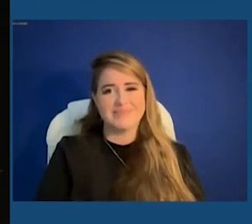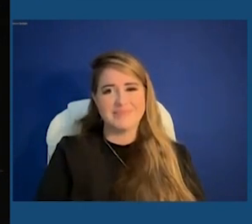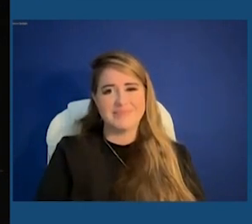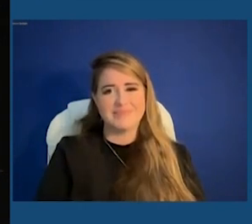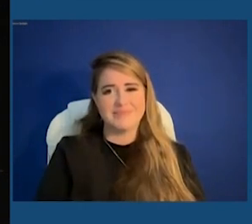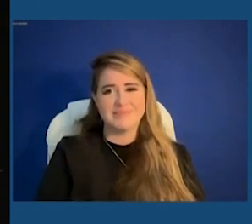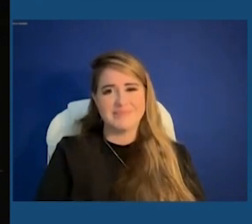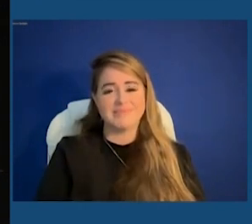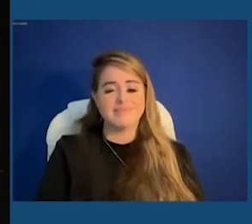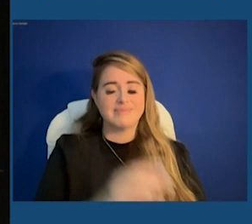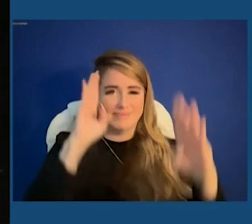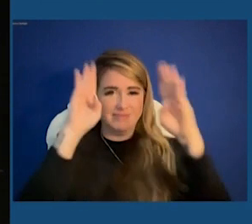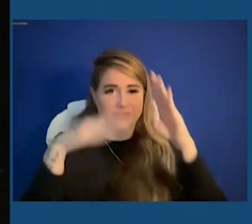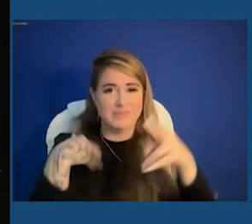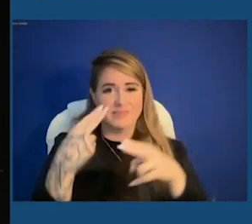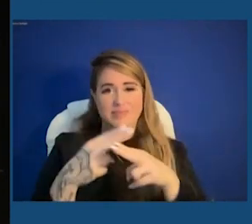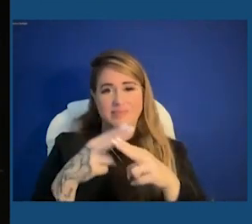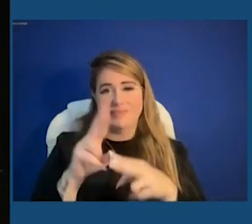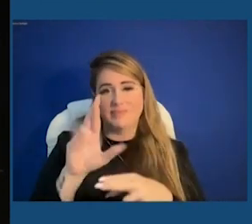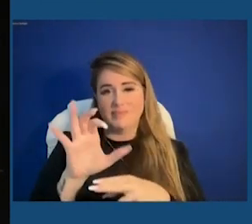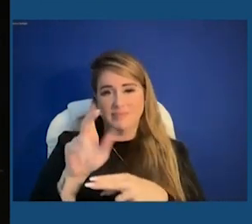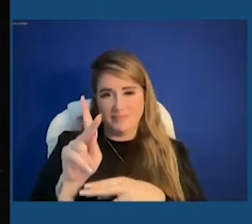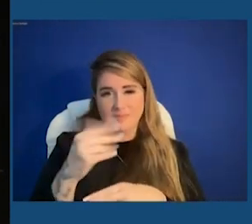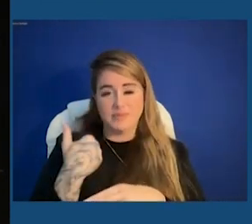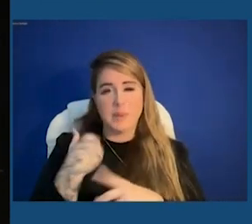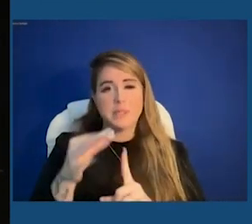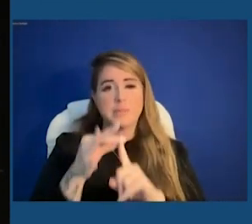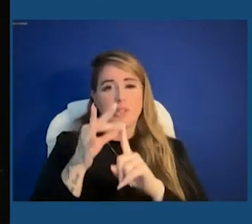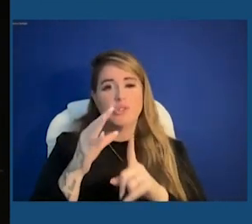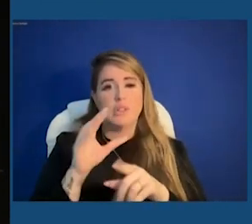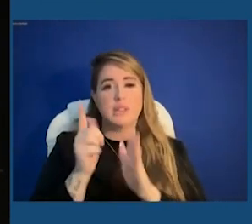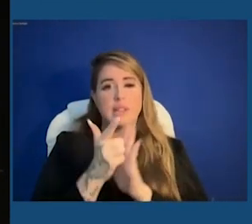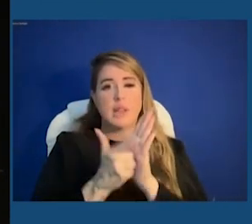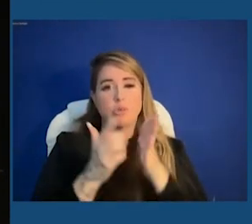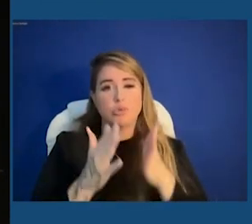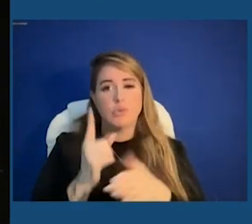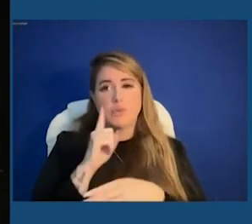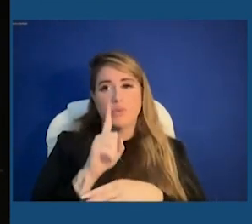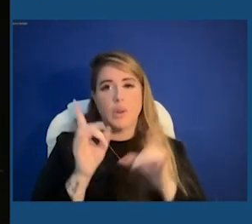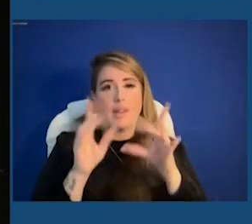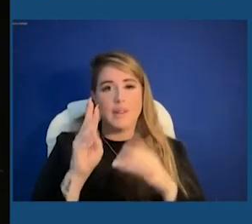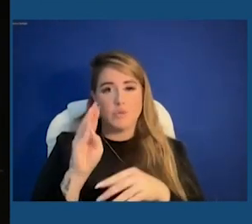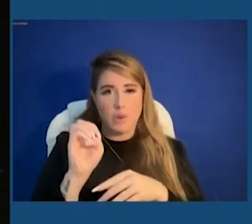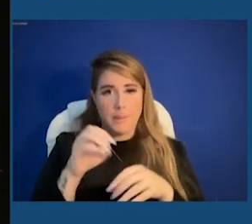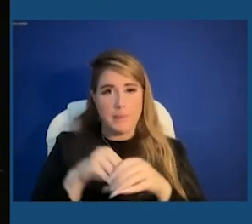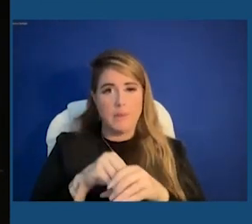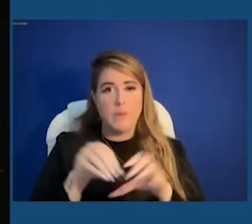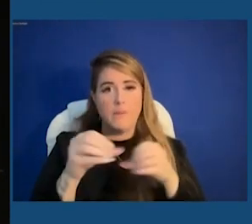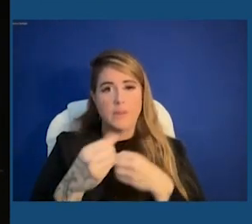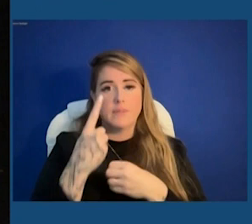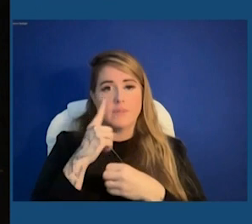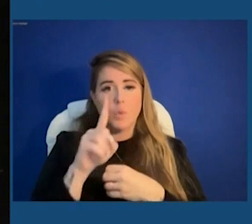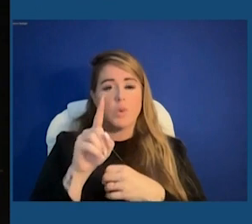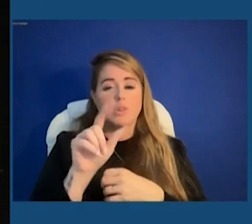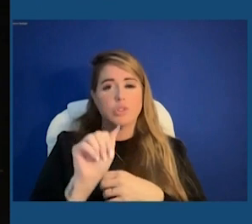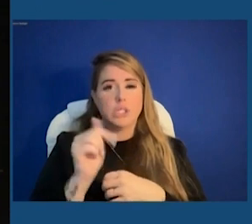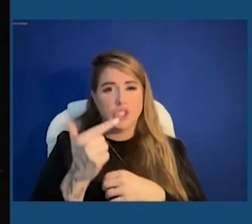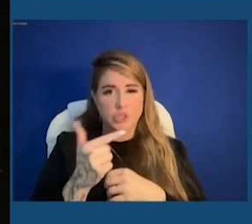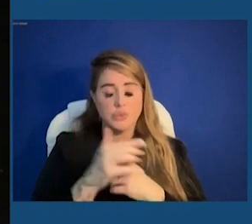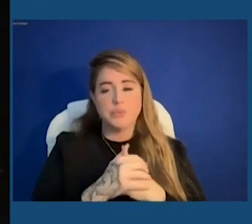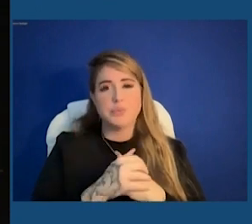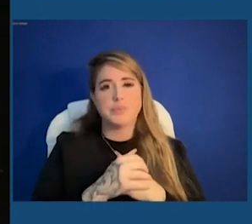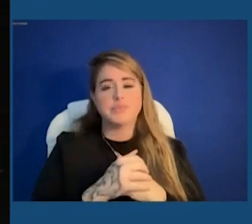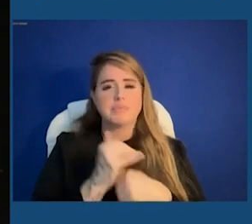Hi, everybody. My name is Rick Sawyer. I'm the Special Counsel for Hate Crimes at the Office of the Attorney General, the State Office of the Attorney General. Pardon